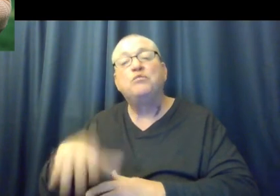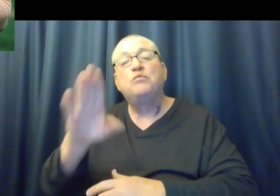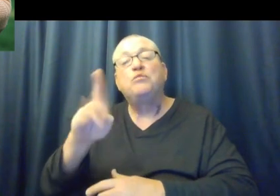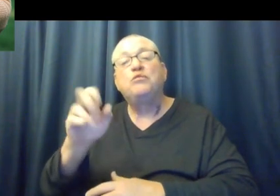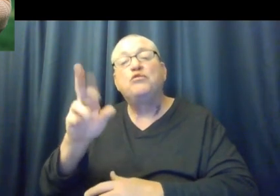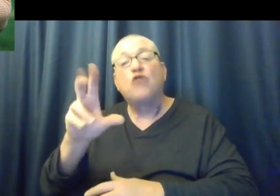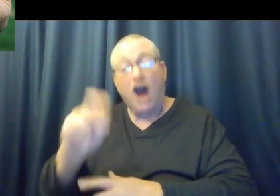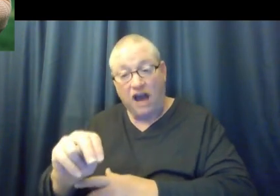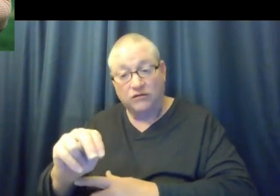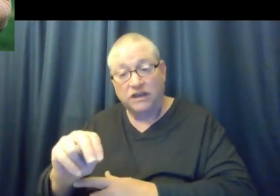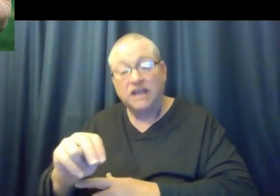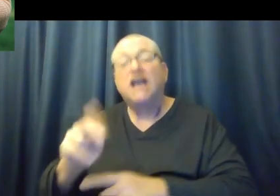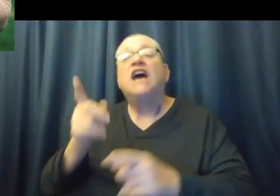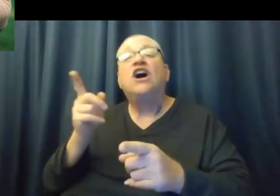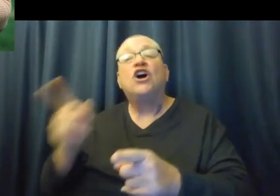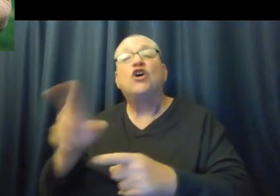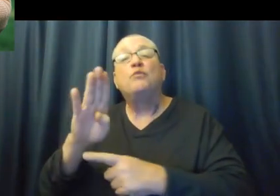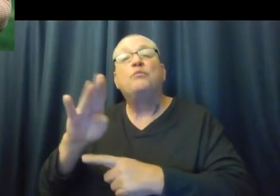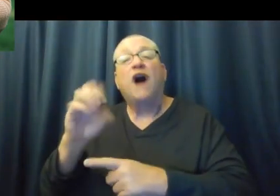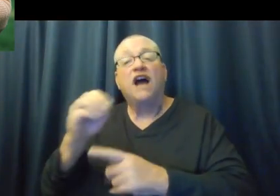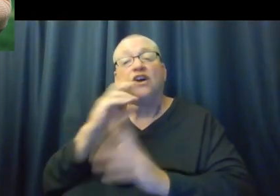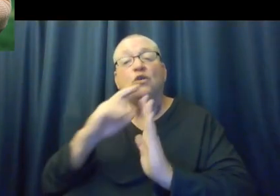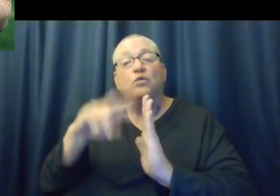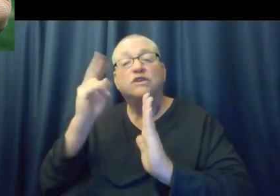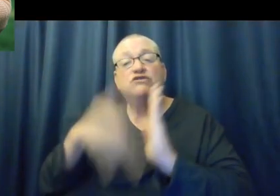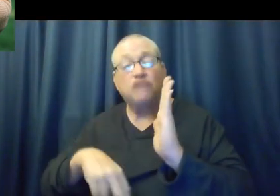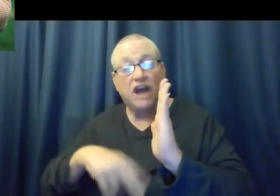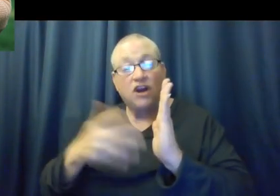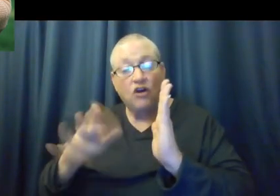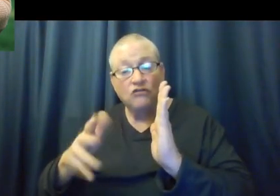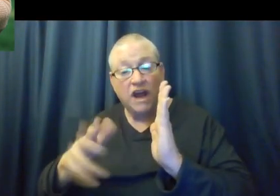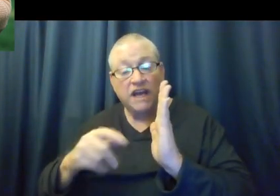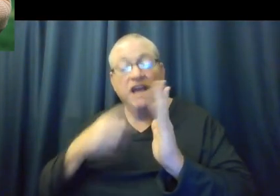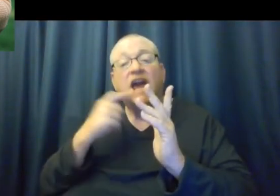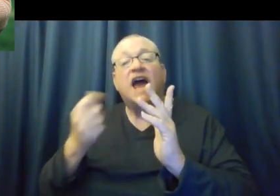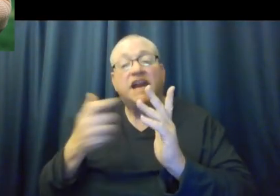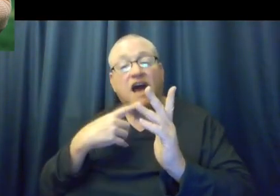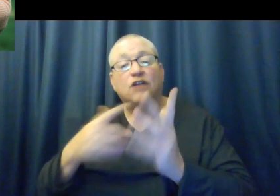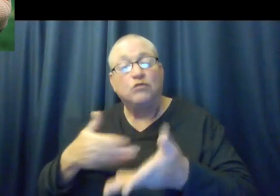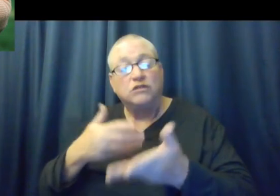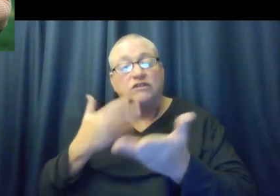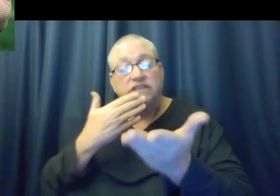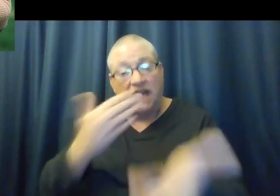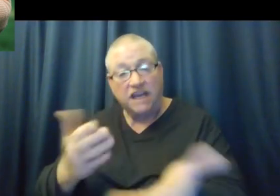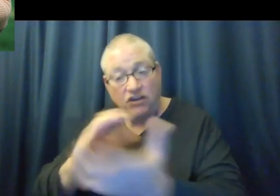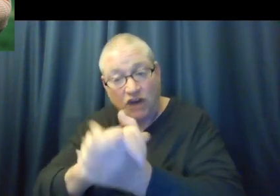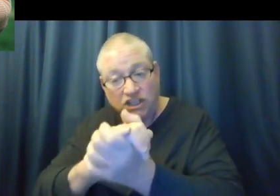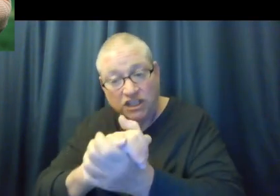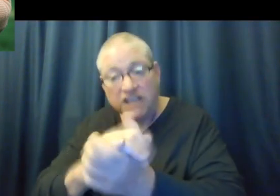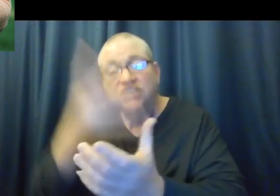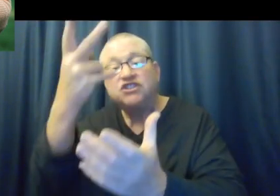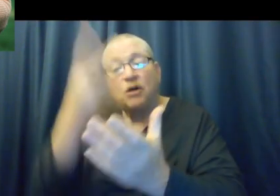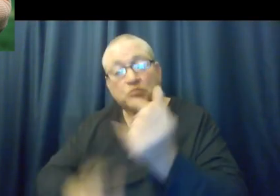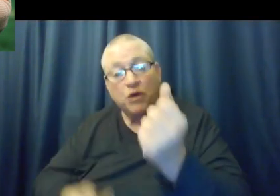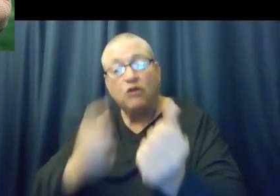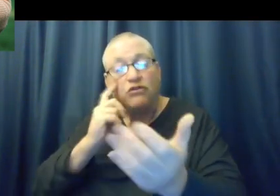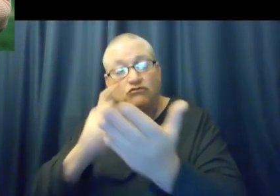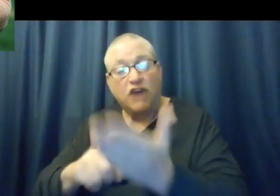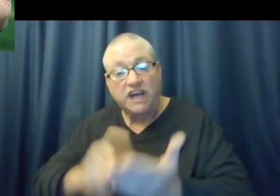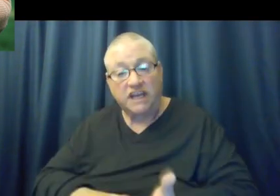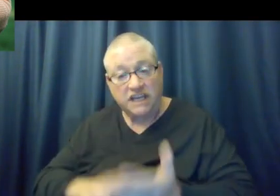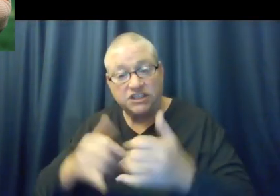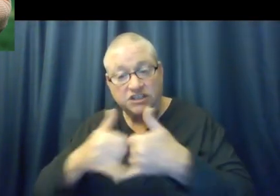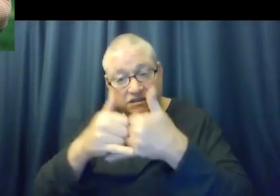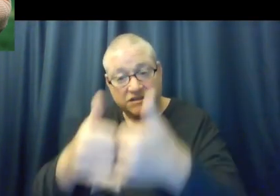ATUS. Since her bio was read with her President's Exceptional Effort Award, I'll extend a hearty congratulations for both recognitions. Thank